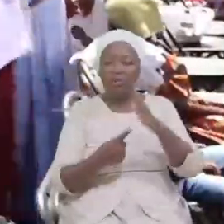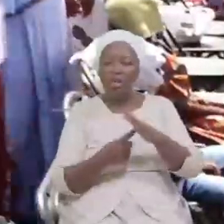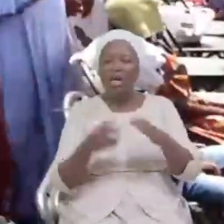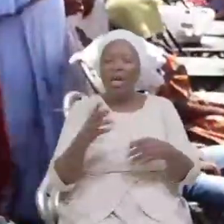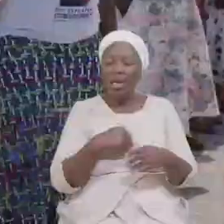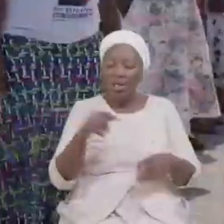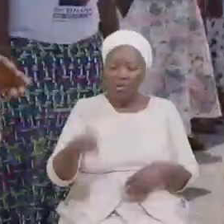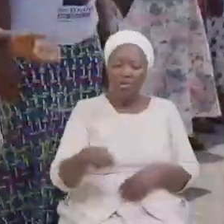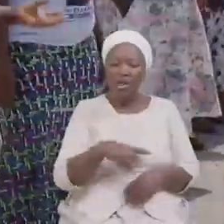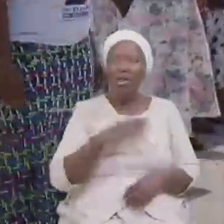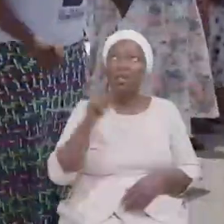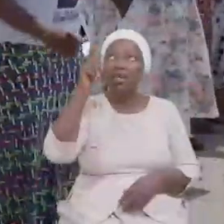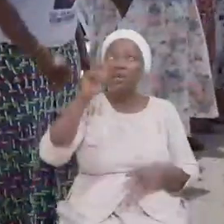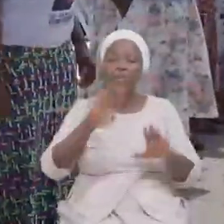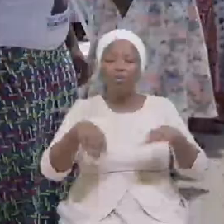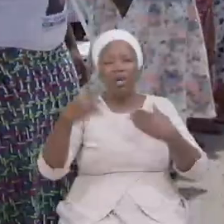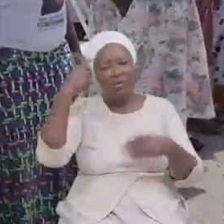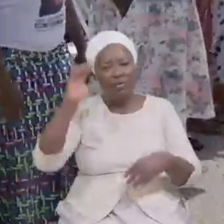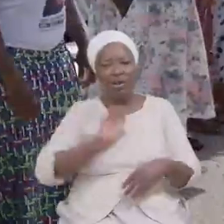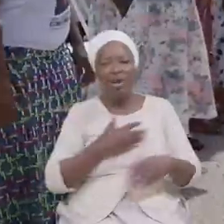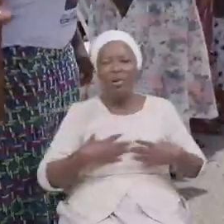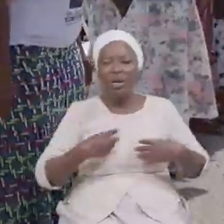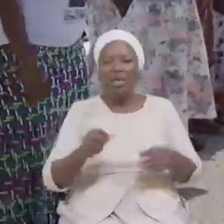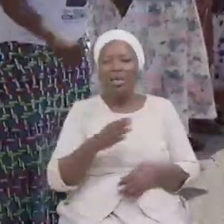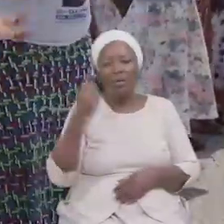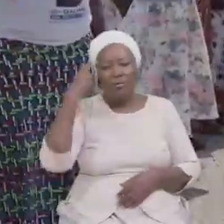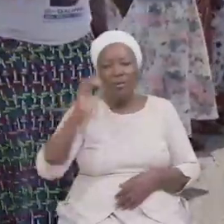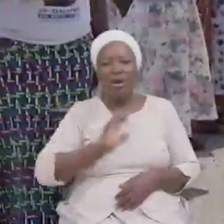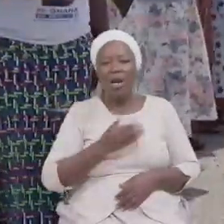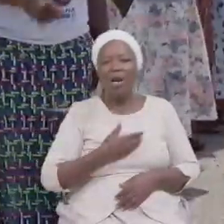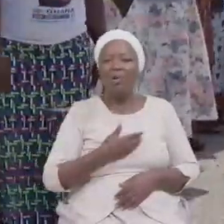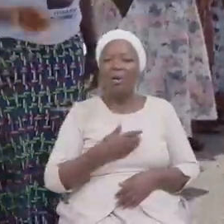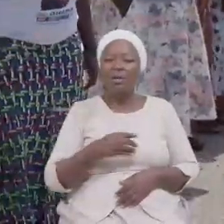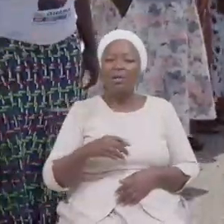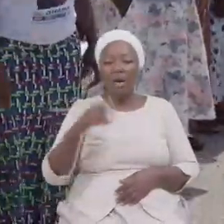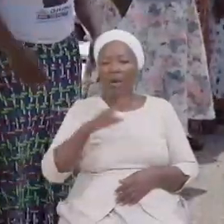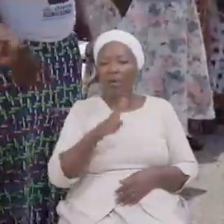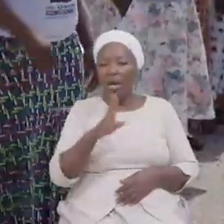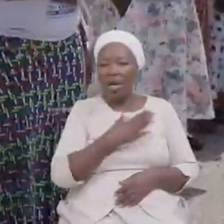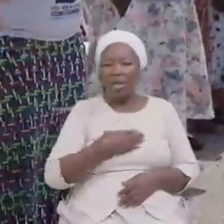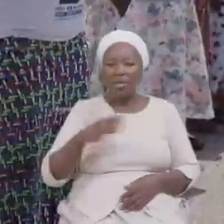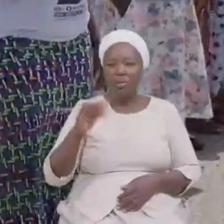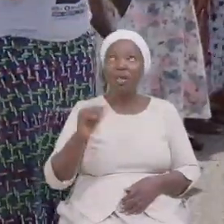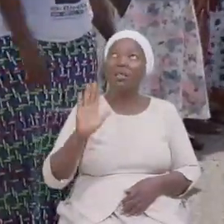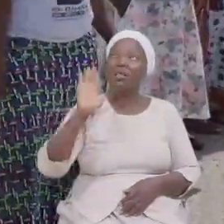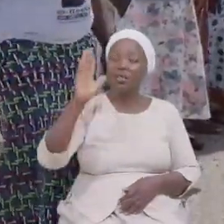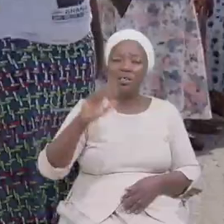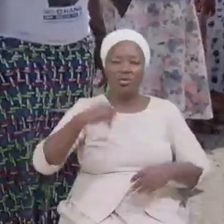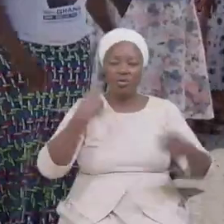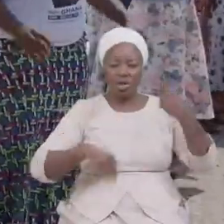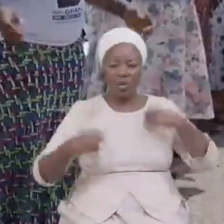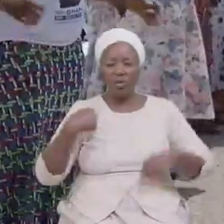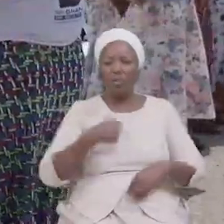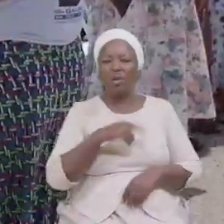our cure, for our healing. And by His stripes, we are healed. You can